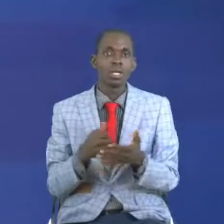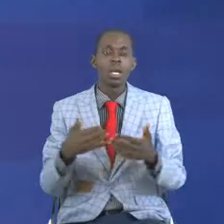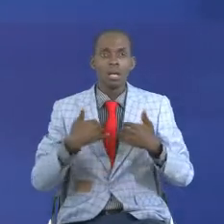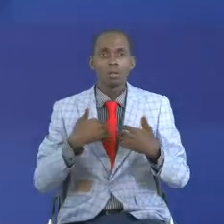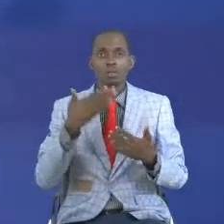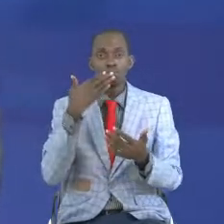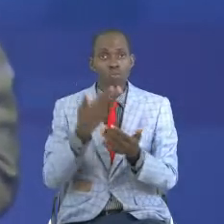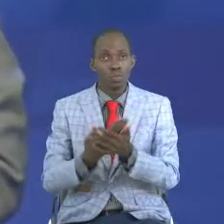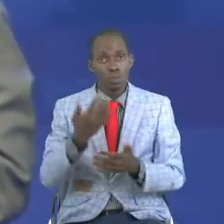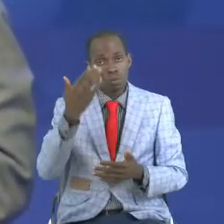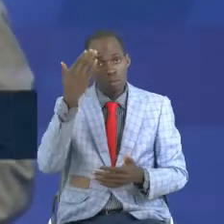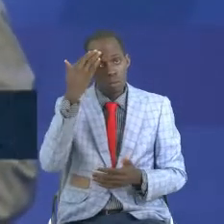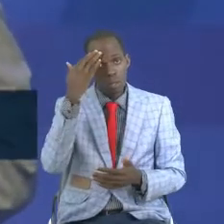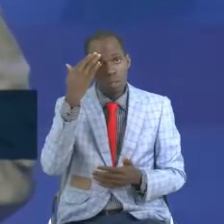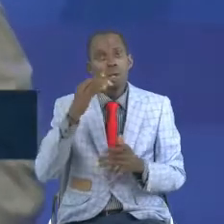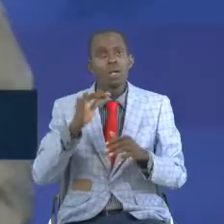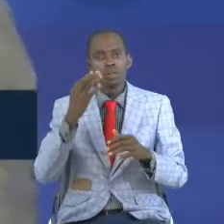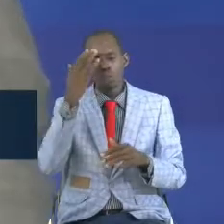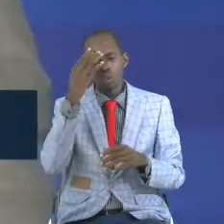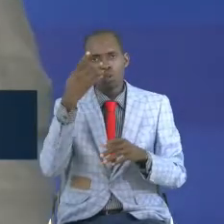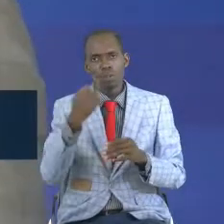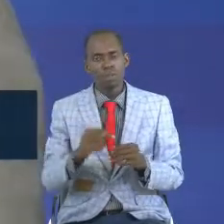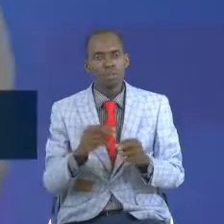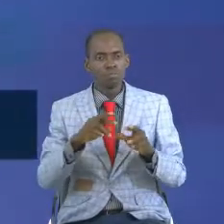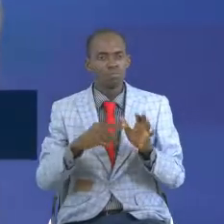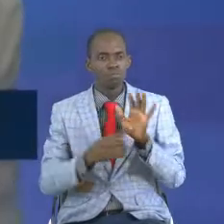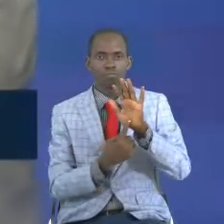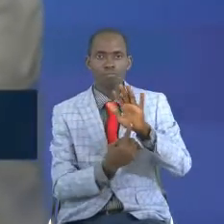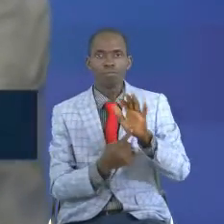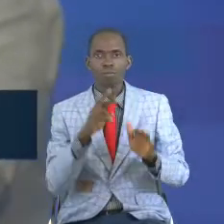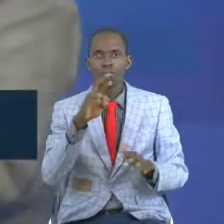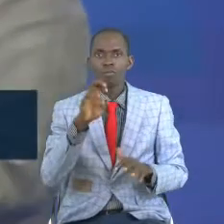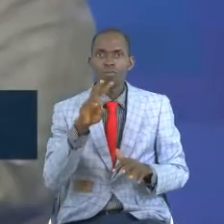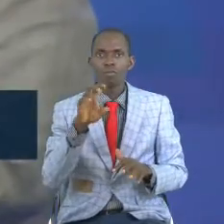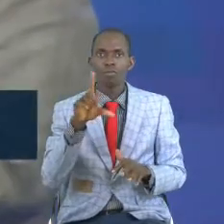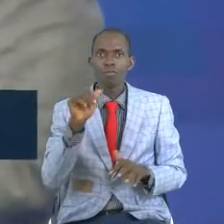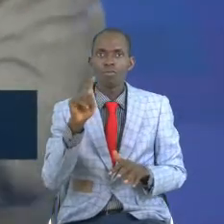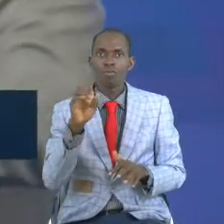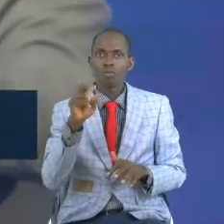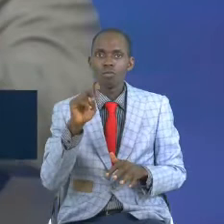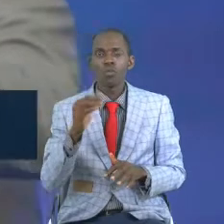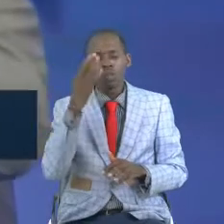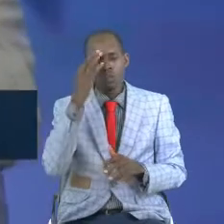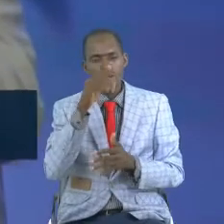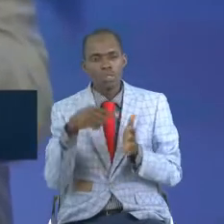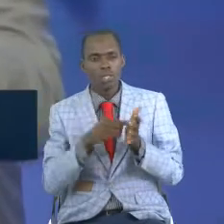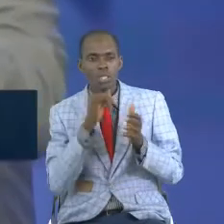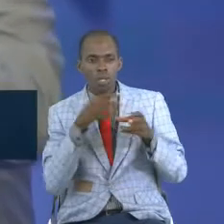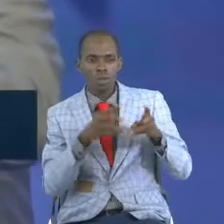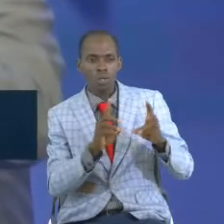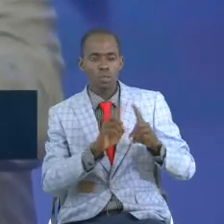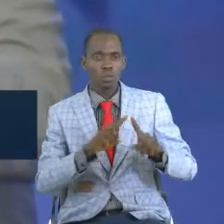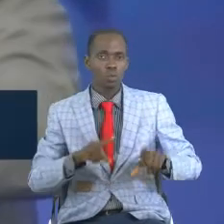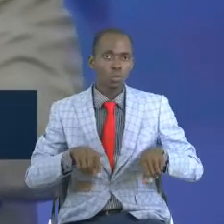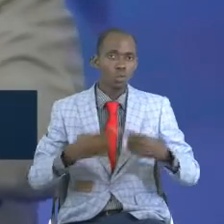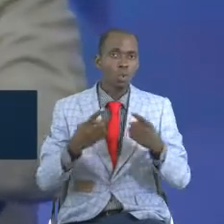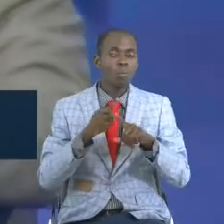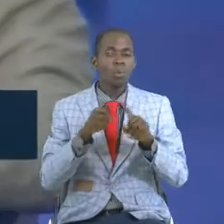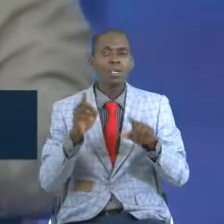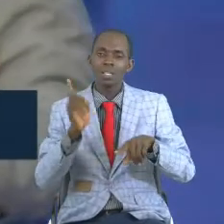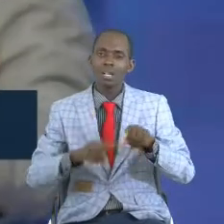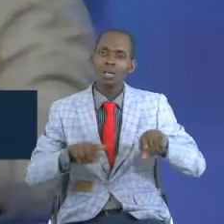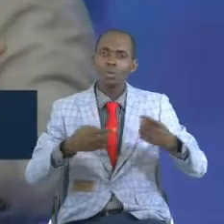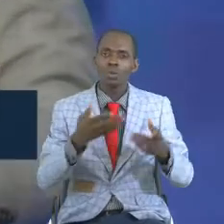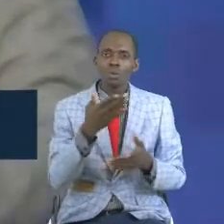and he knows the revelation that this is the way to live. He cannot live like that, because for that which I